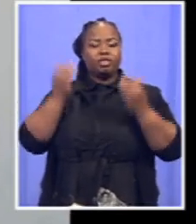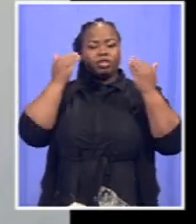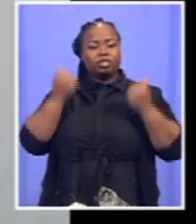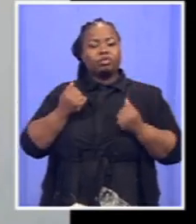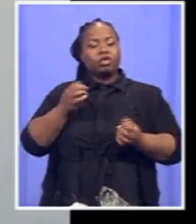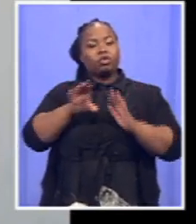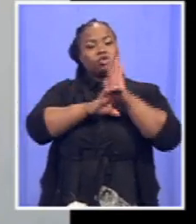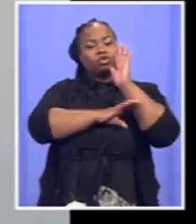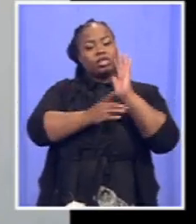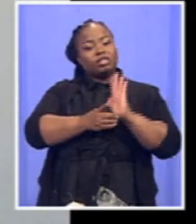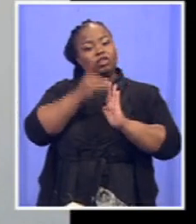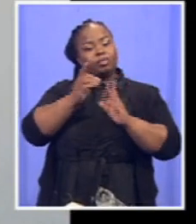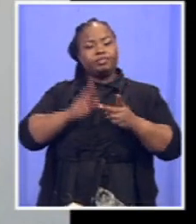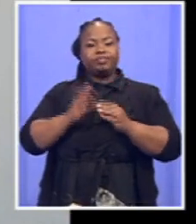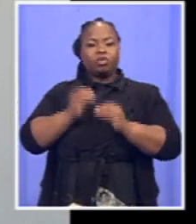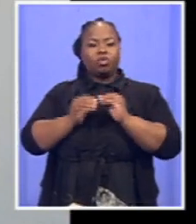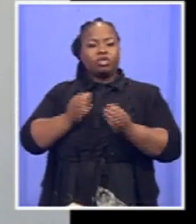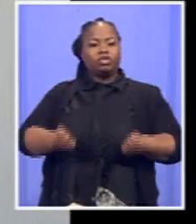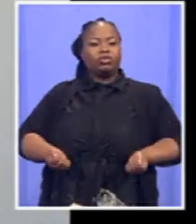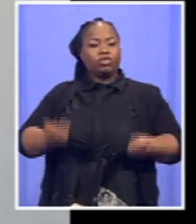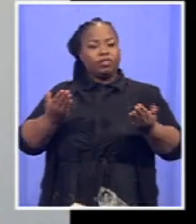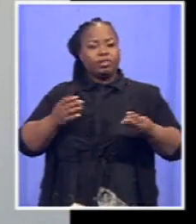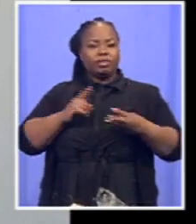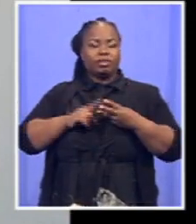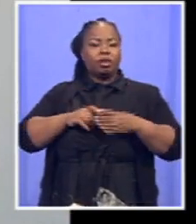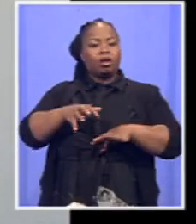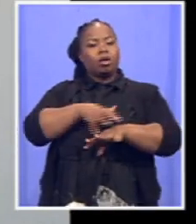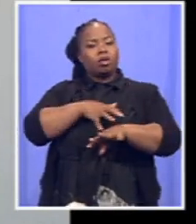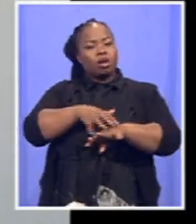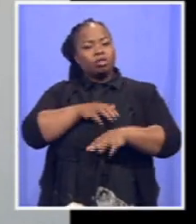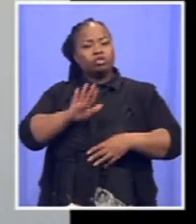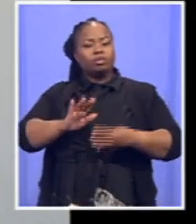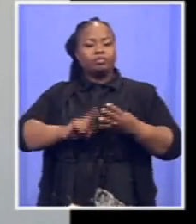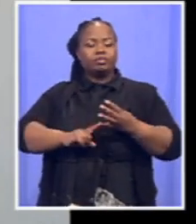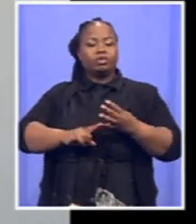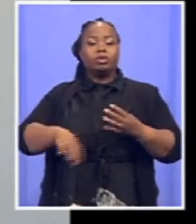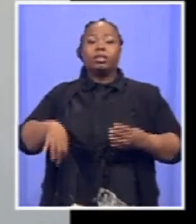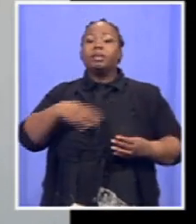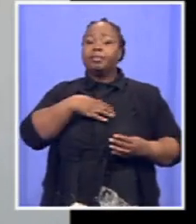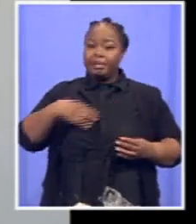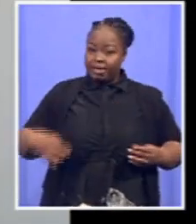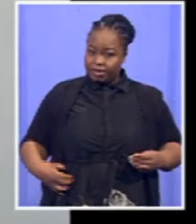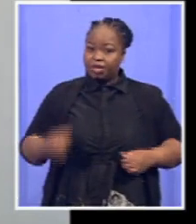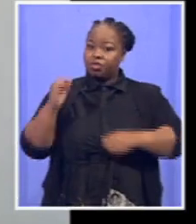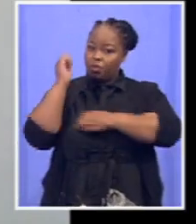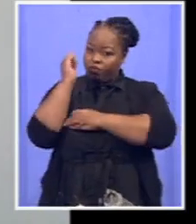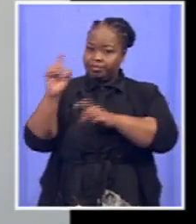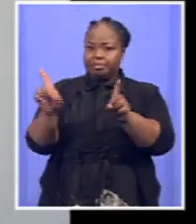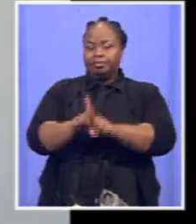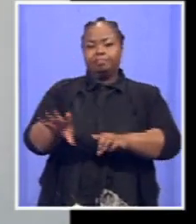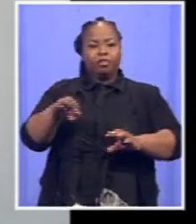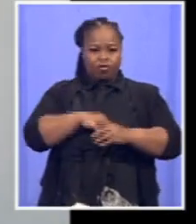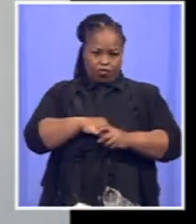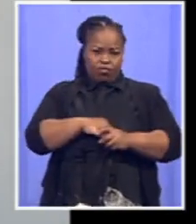Constitutional Development, Correctional Services, Agriculture. The presidency also features